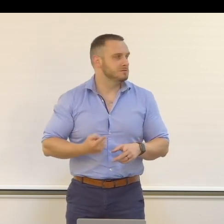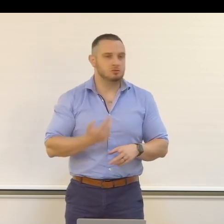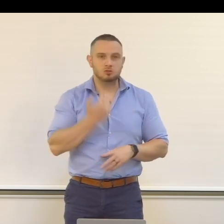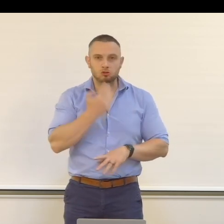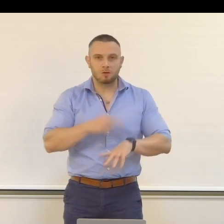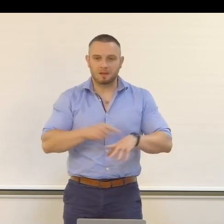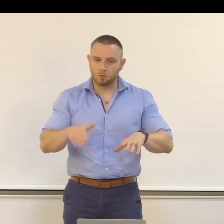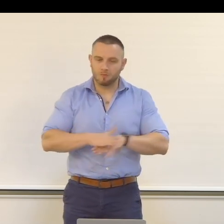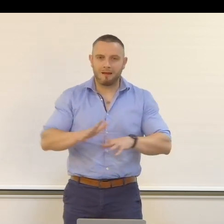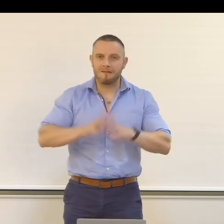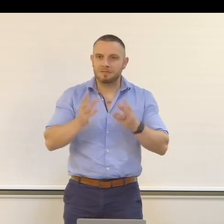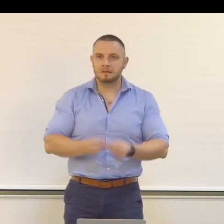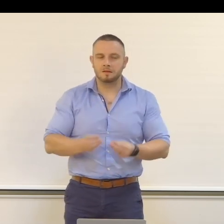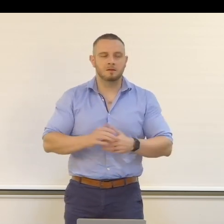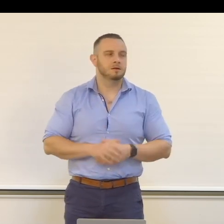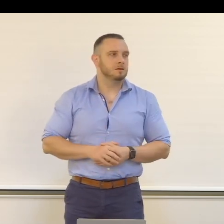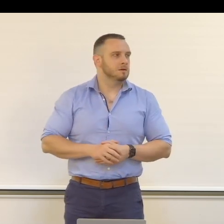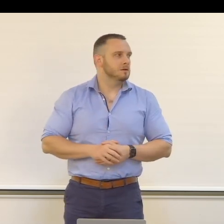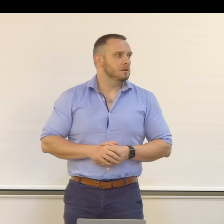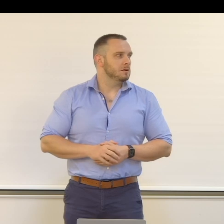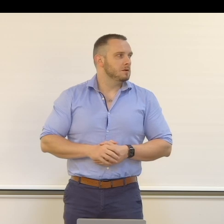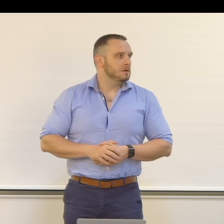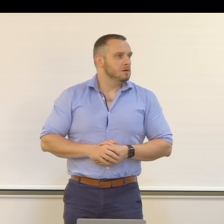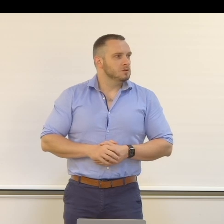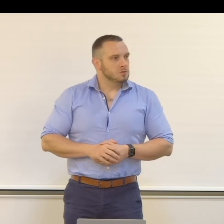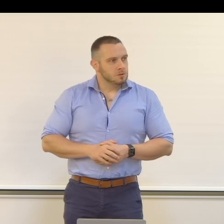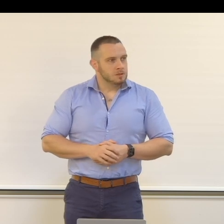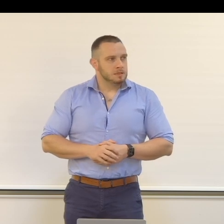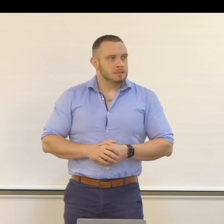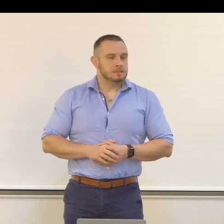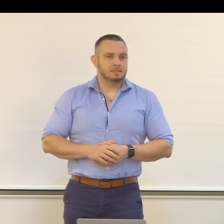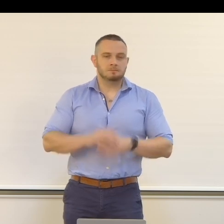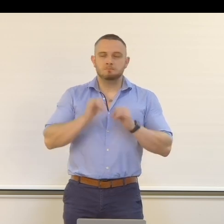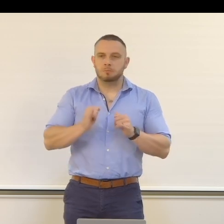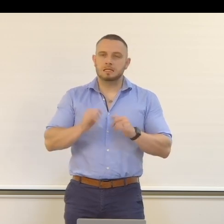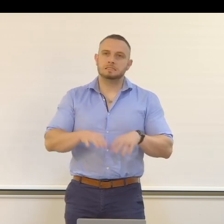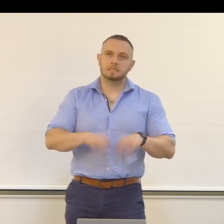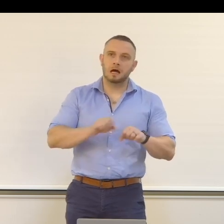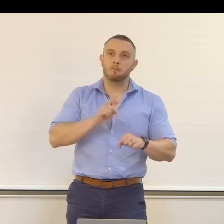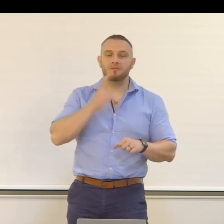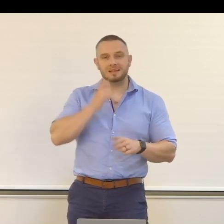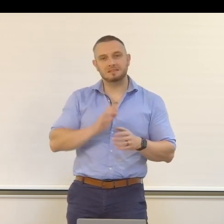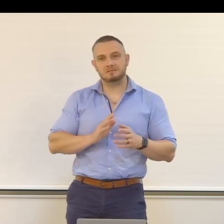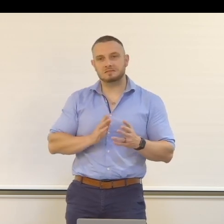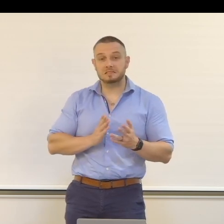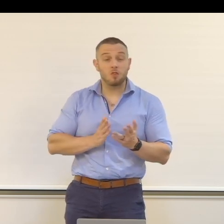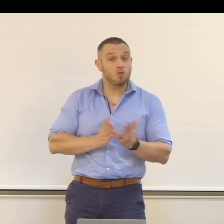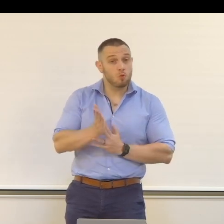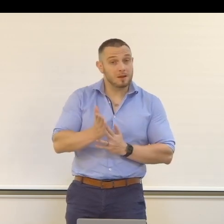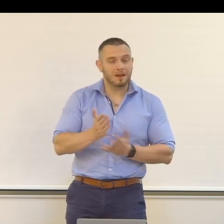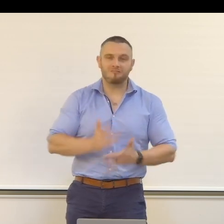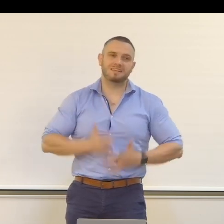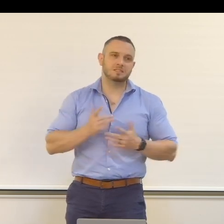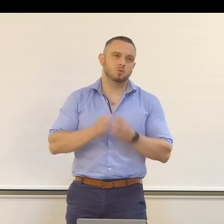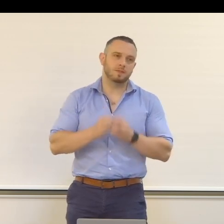the subjects. So it's bad at the beginning, but if you can overcome it, I think it's good to have such